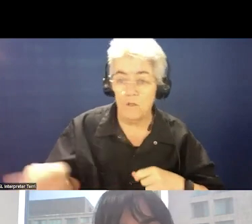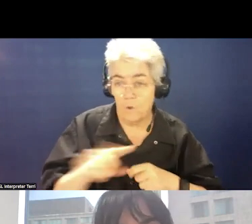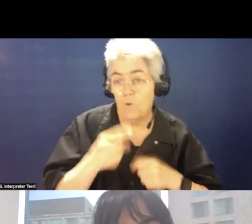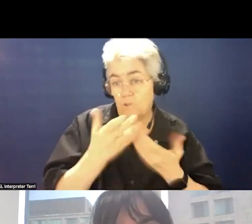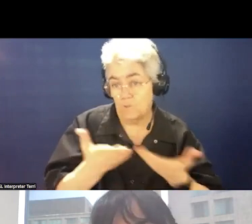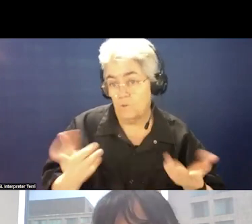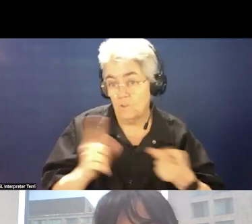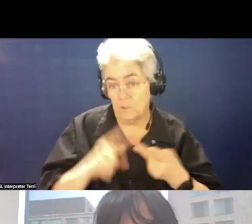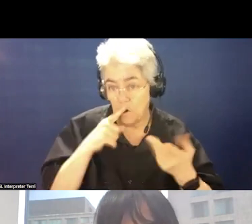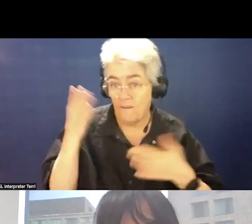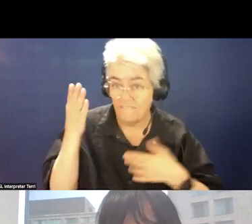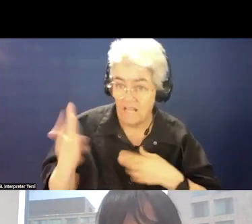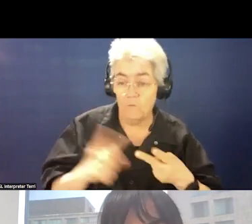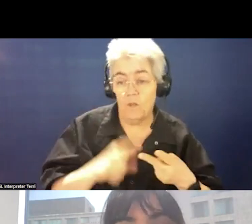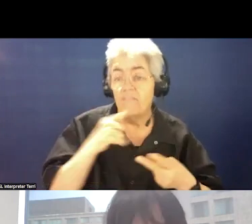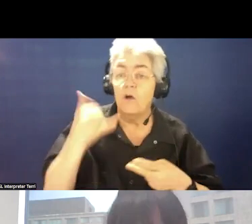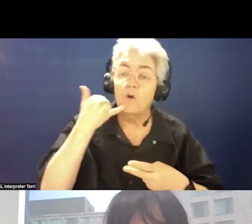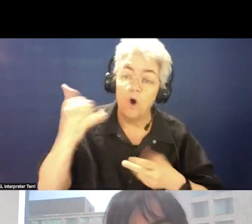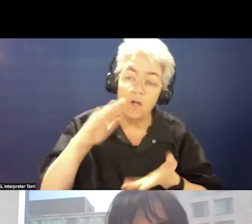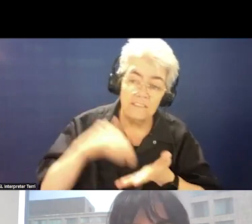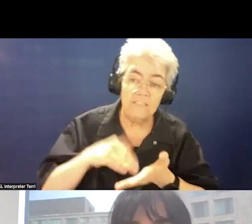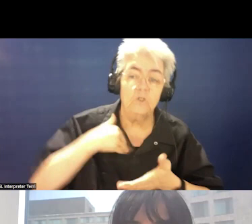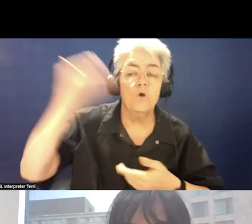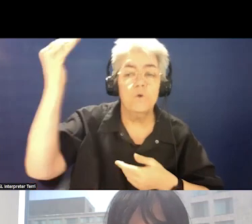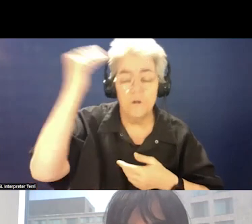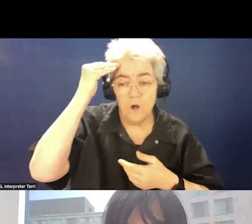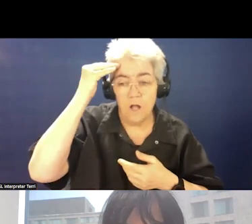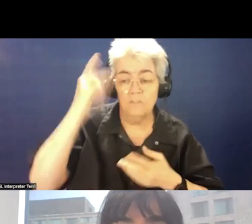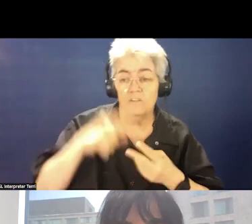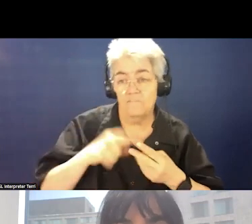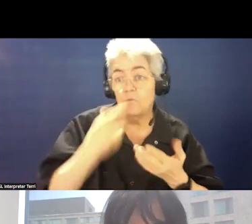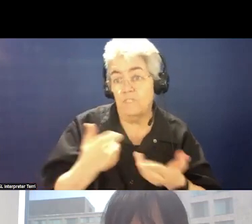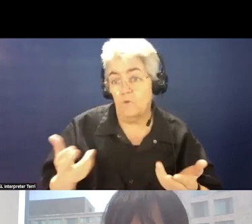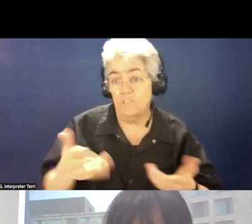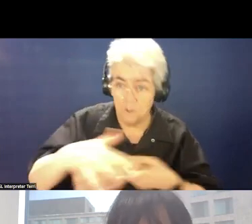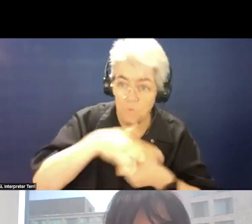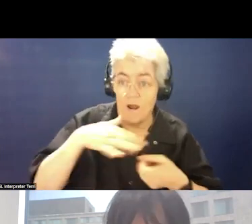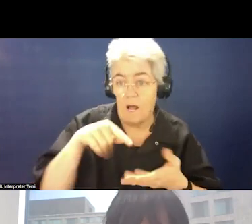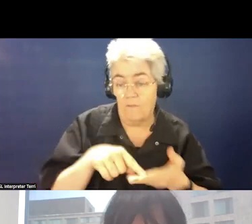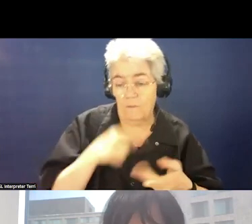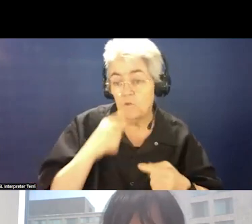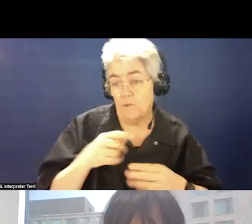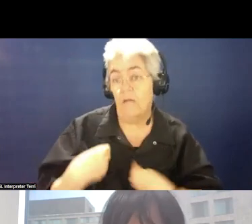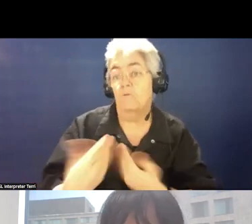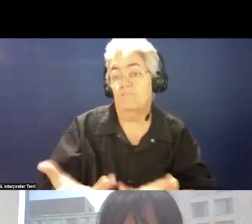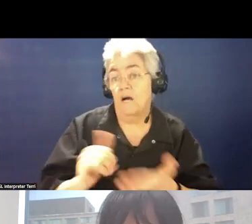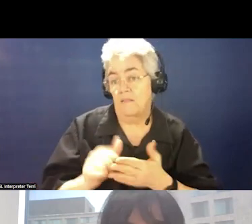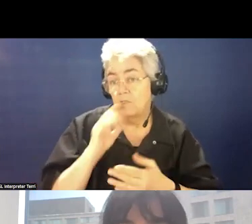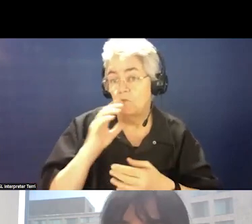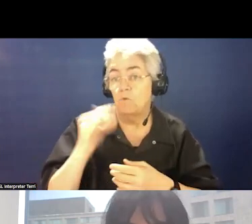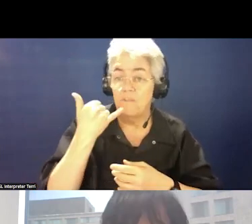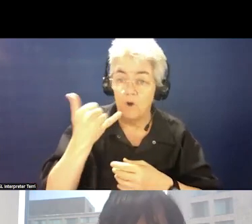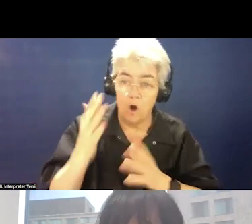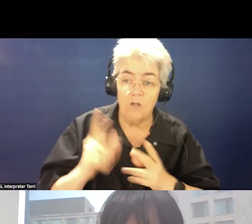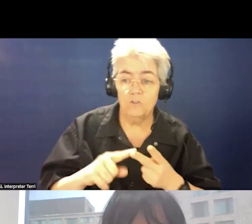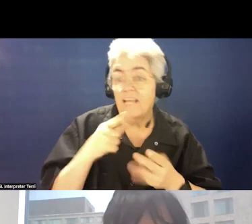and that the call centers have that knowledge of the resources that are around them, so that that can be provided to the callers, even if it's